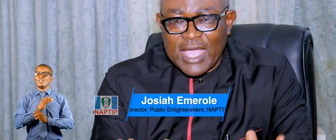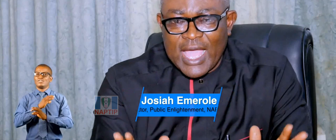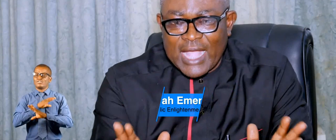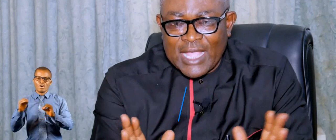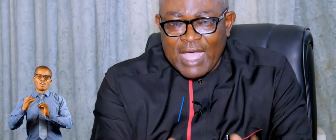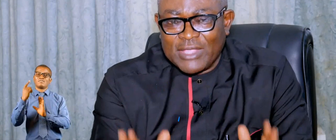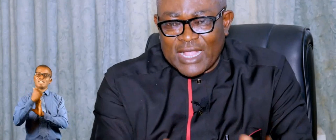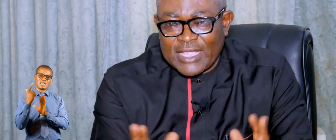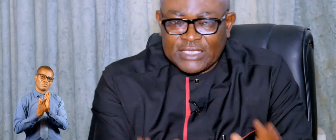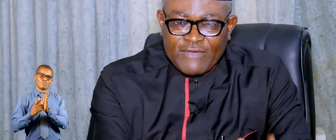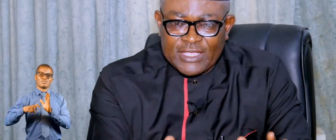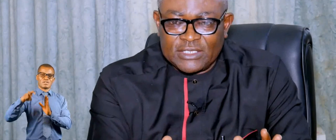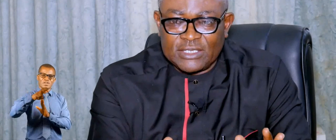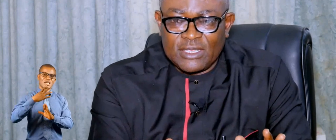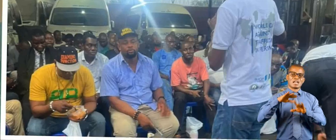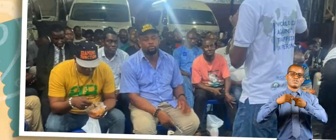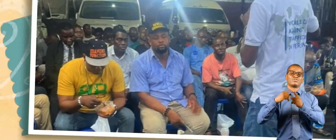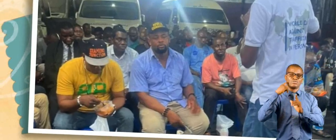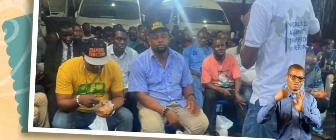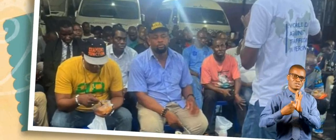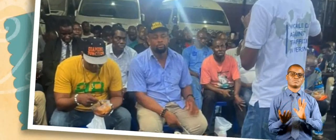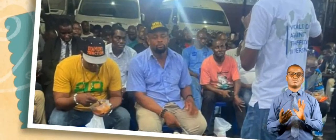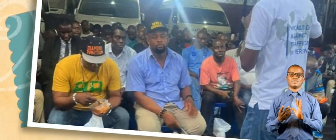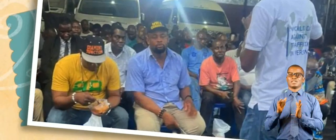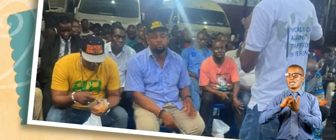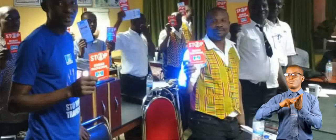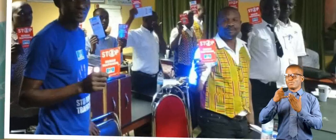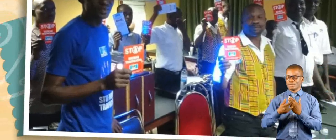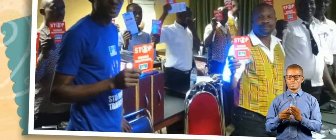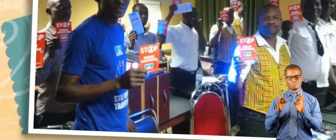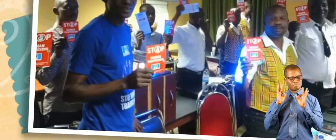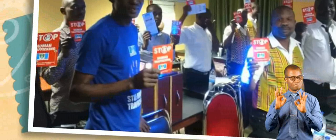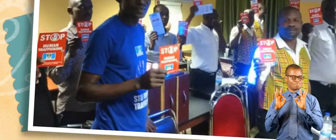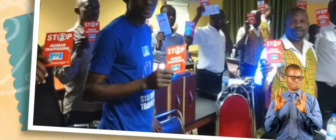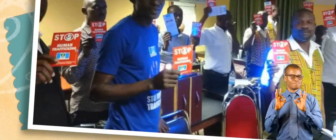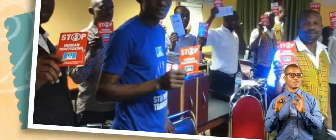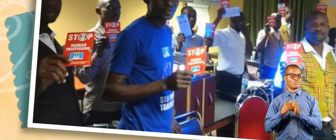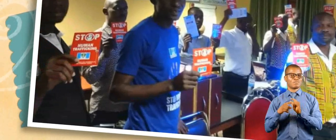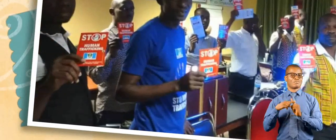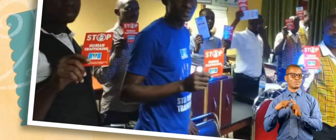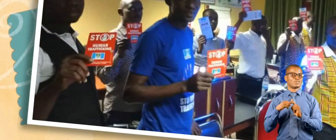migration, and how they can identify this. The project yielded fruitful results.